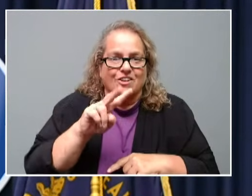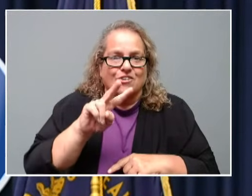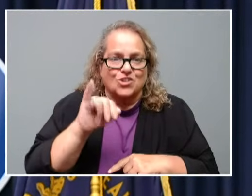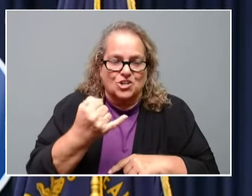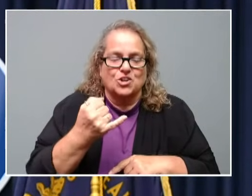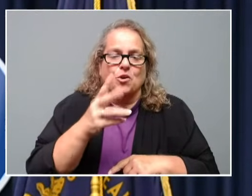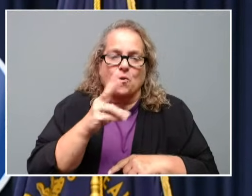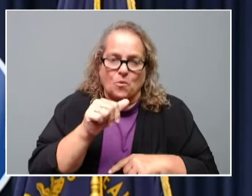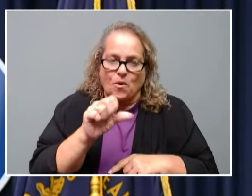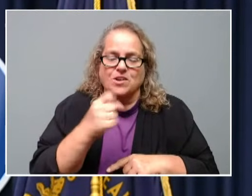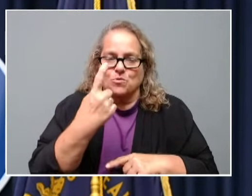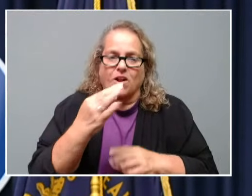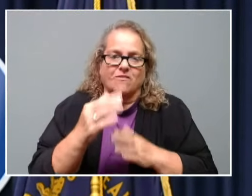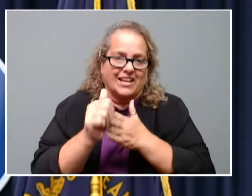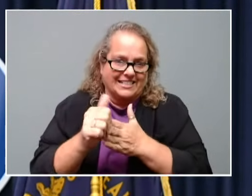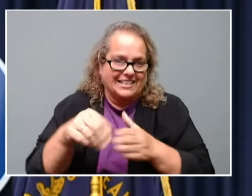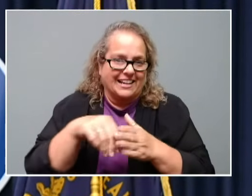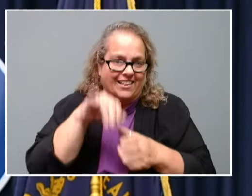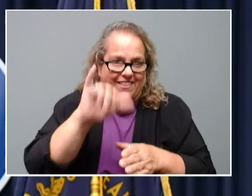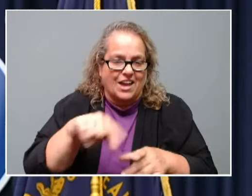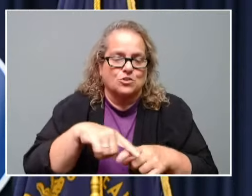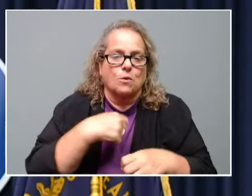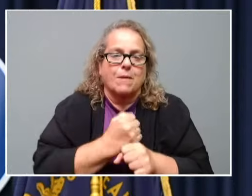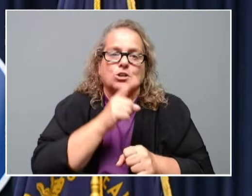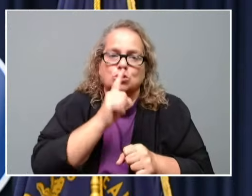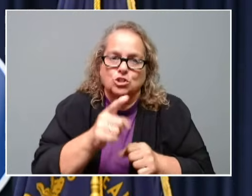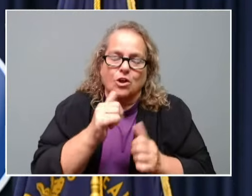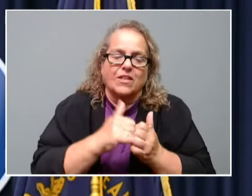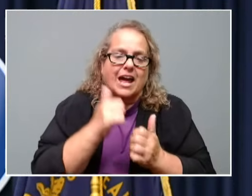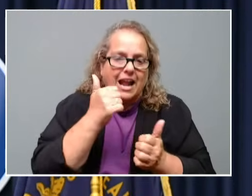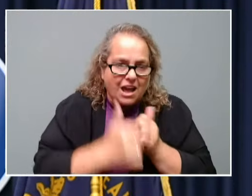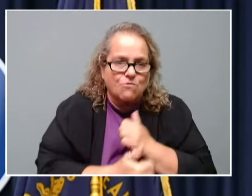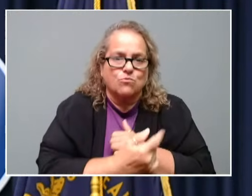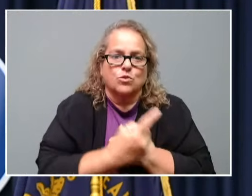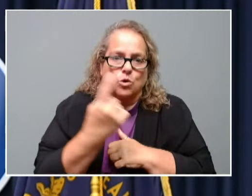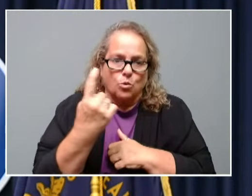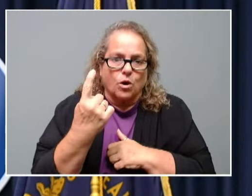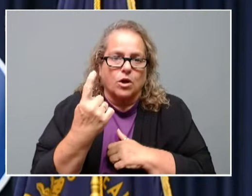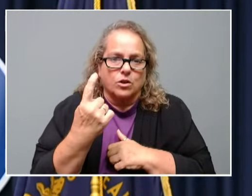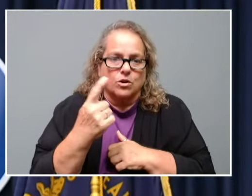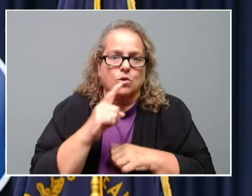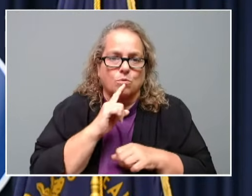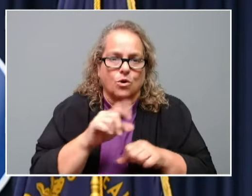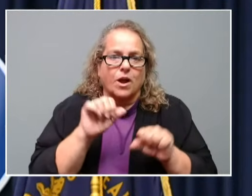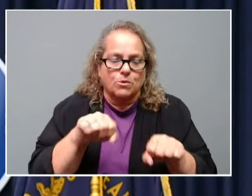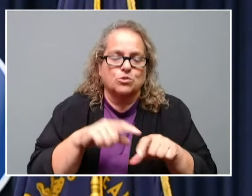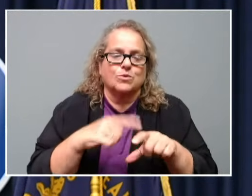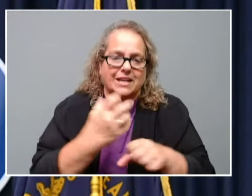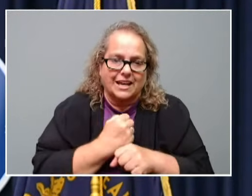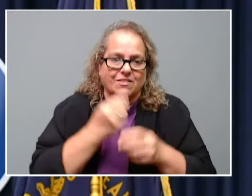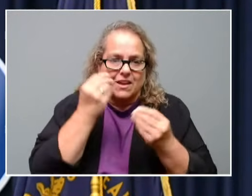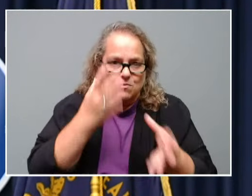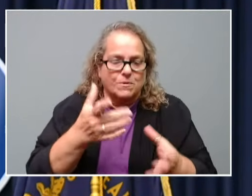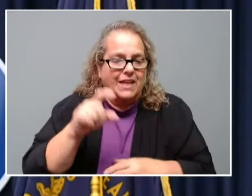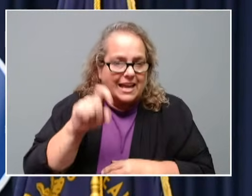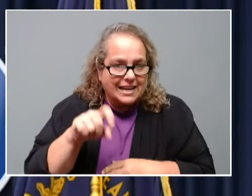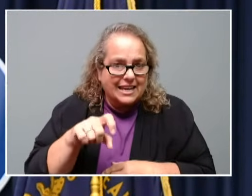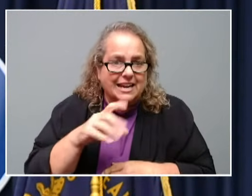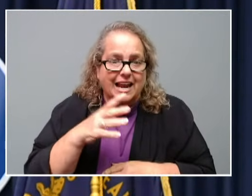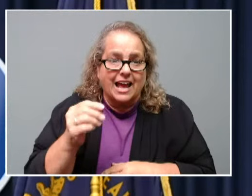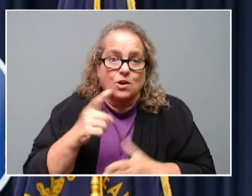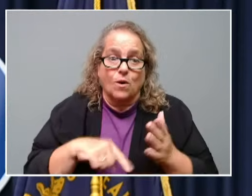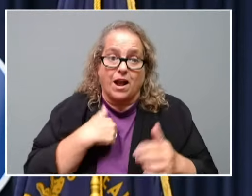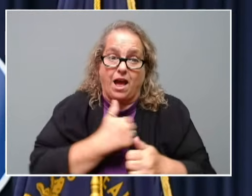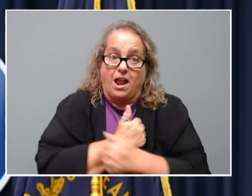making sure that everybody could get the information they need. And what I love about that